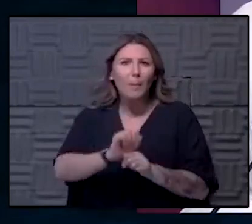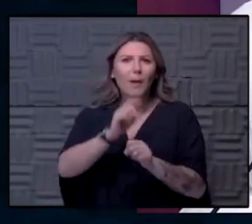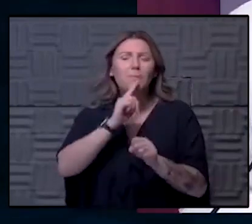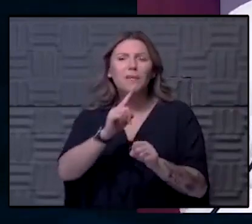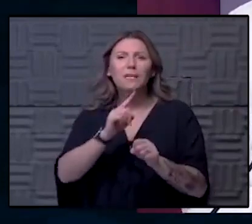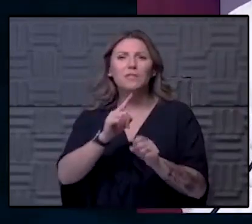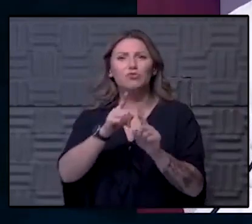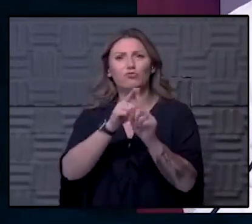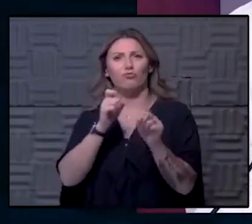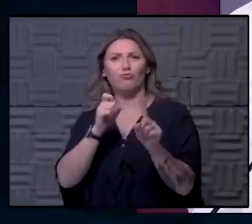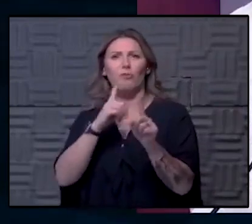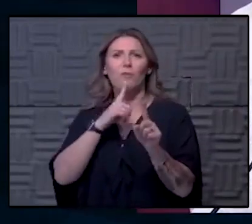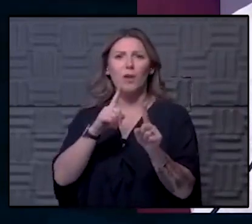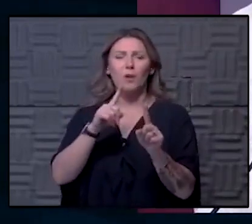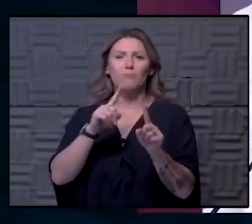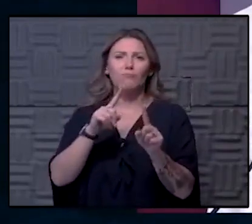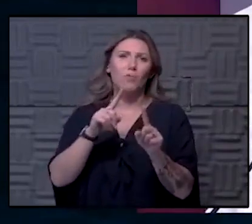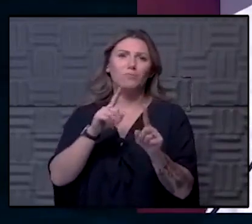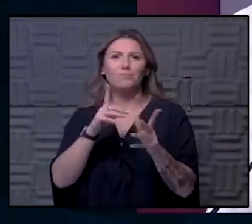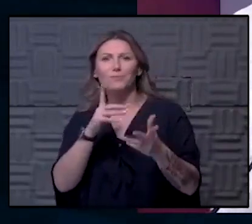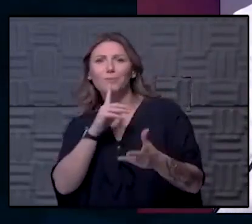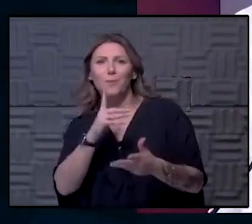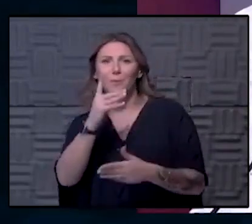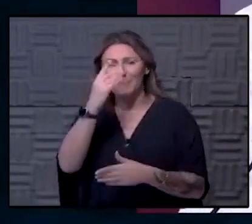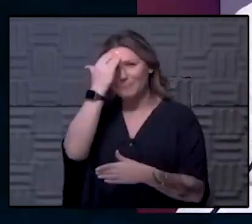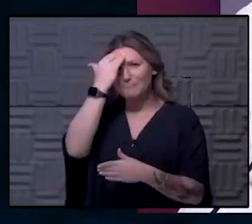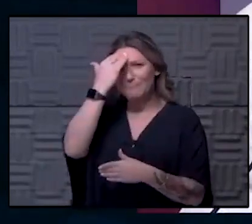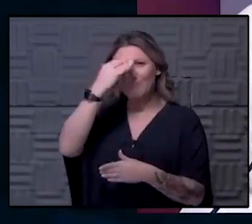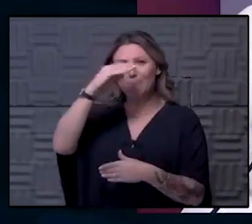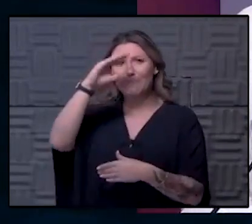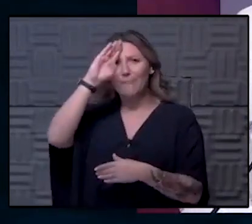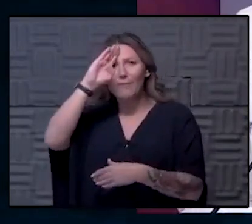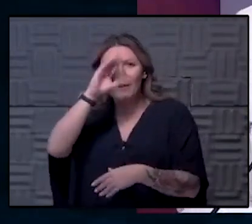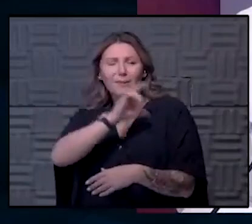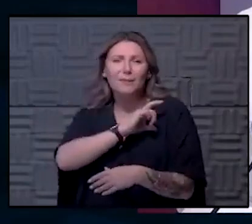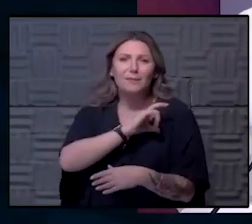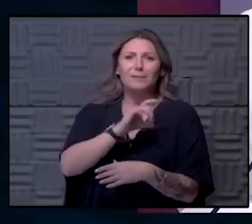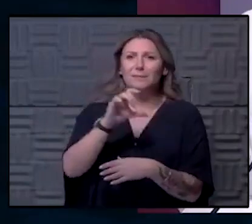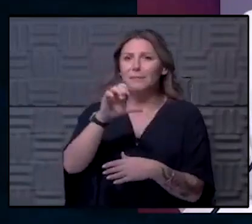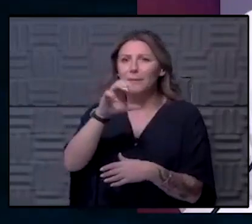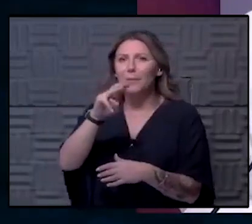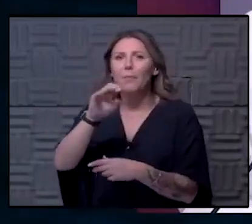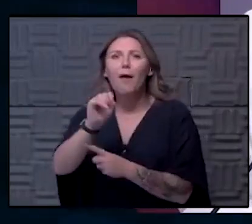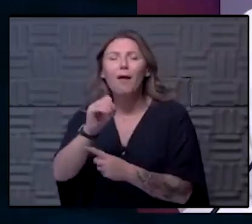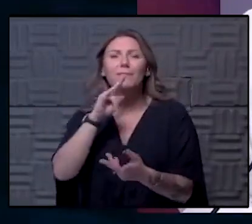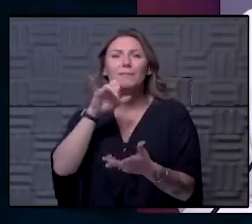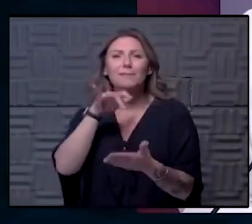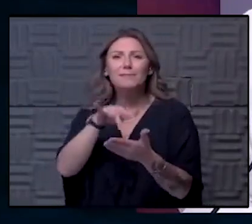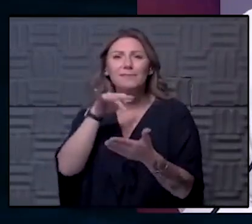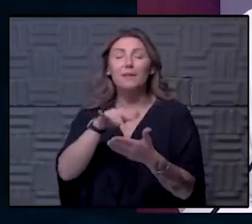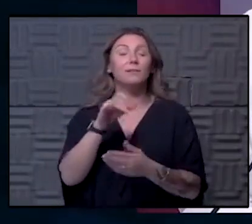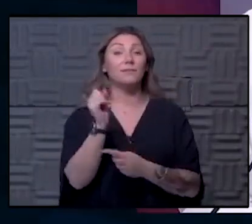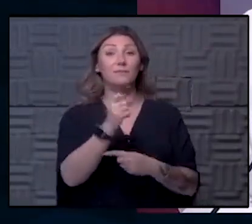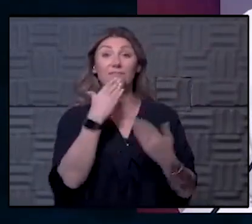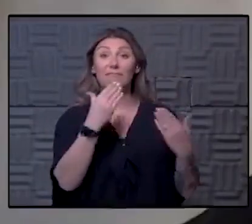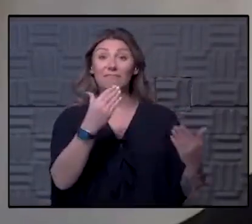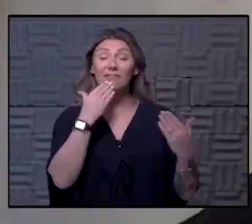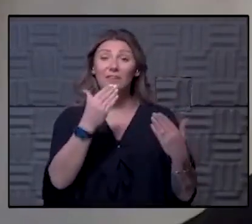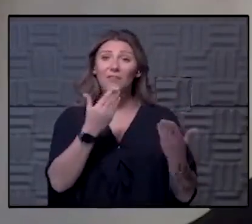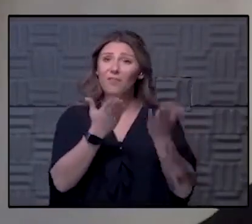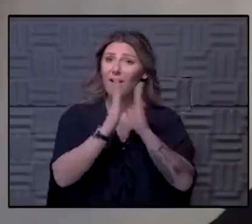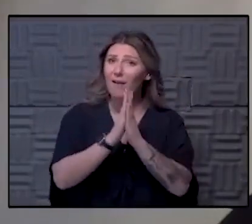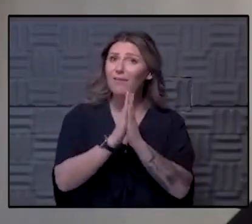of the pandemic. Where are we with that? Help refresh our memories. What did you find in that study? Yeah, thank you for asking about